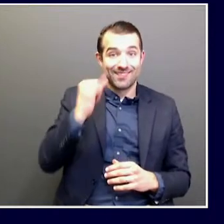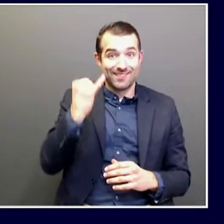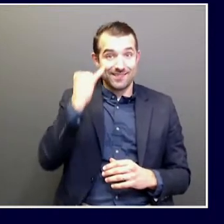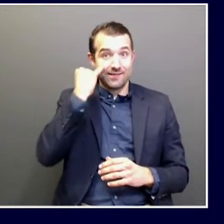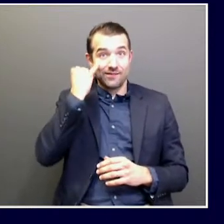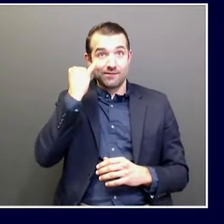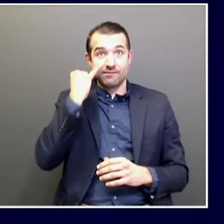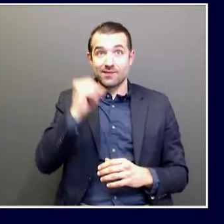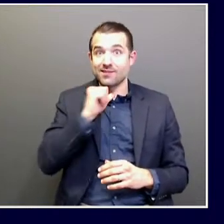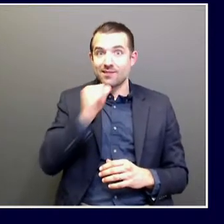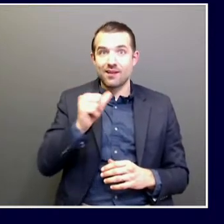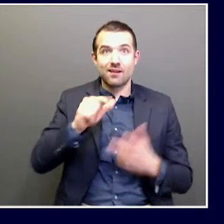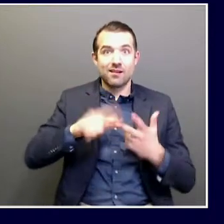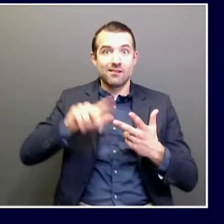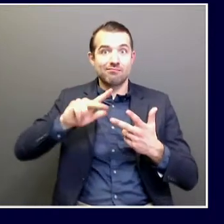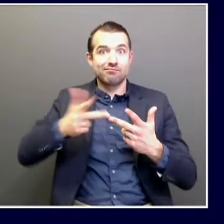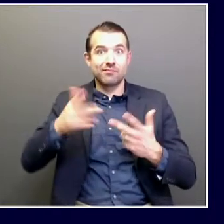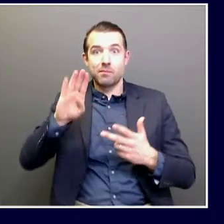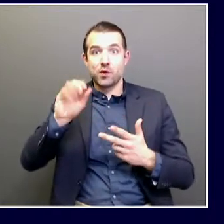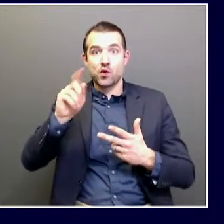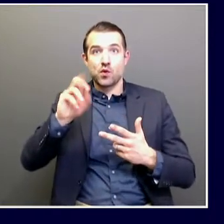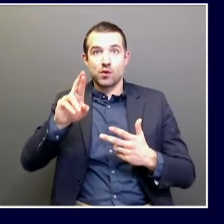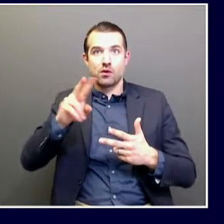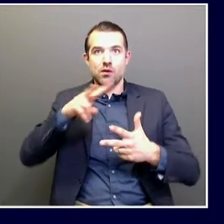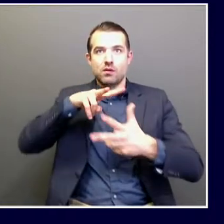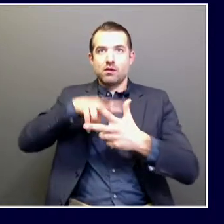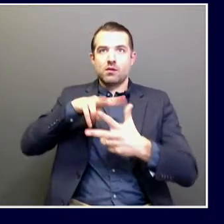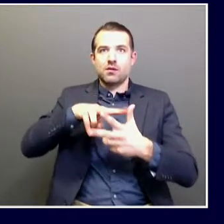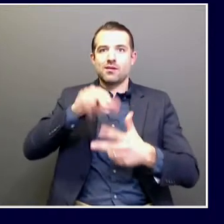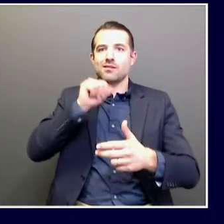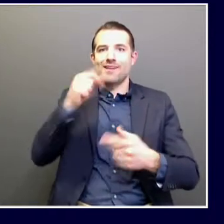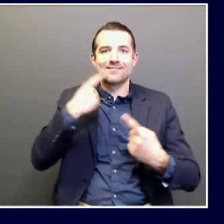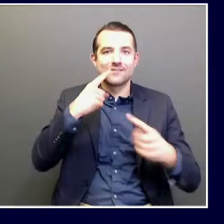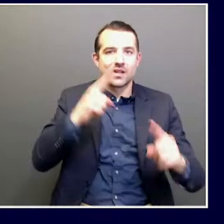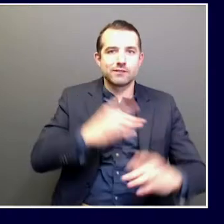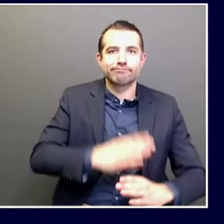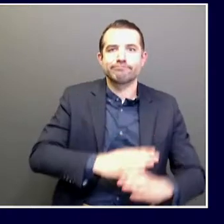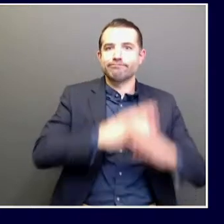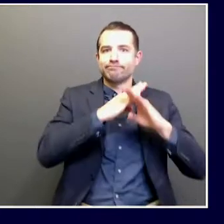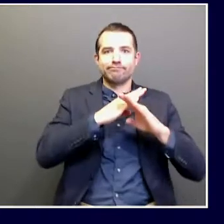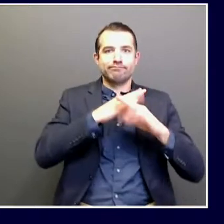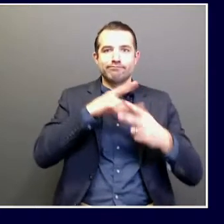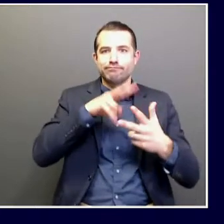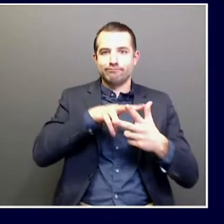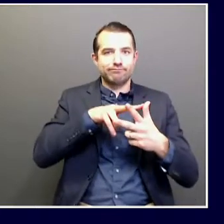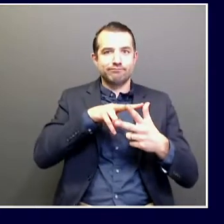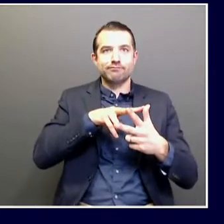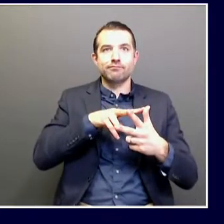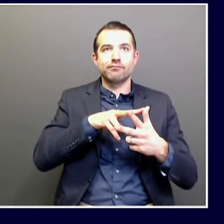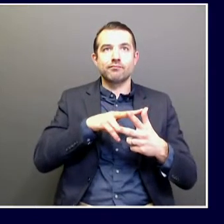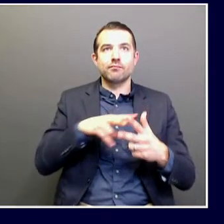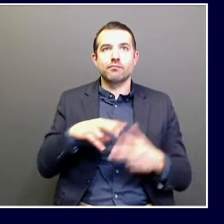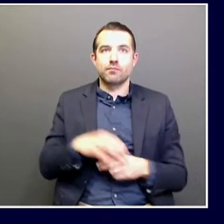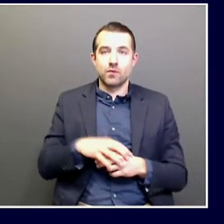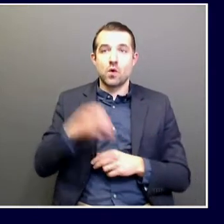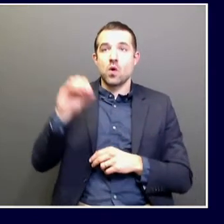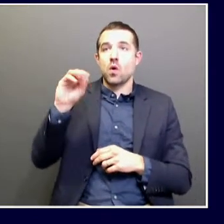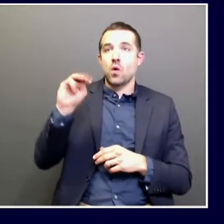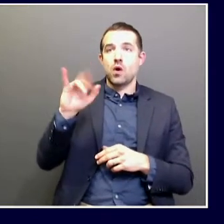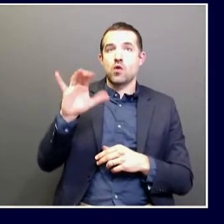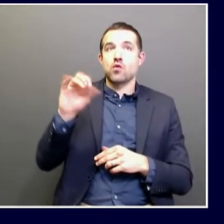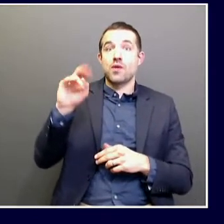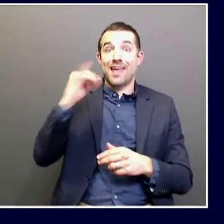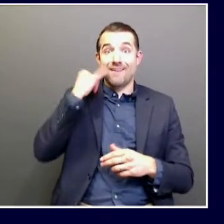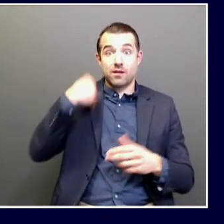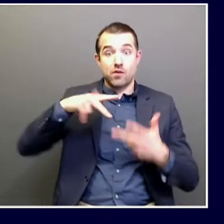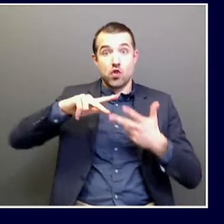booster. I want to say that again. Some early data suggests that, for example, if what you've got on board are 2